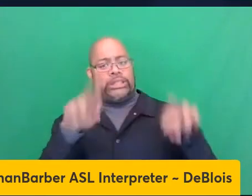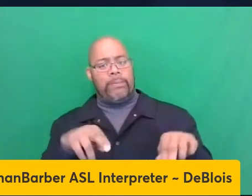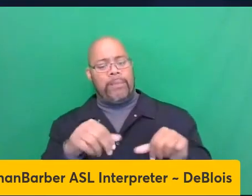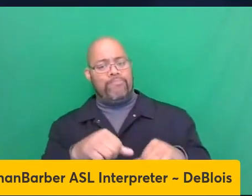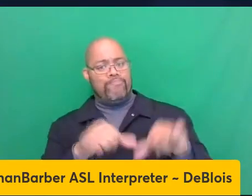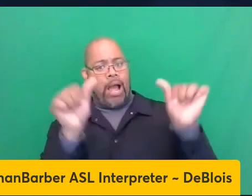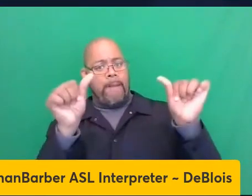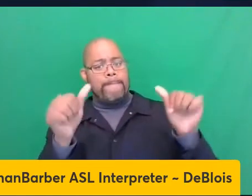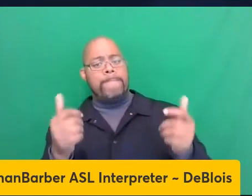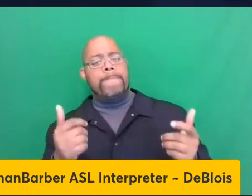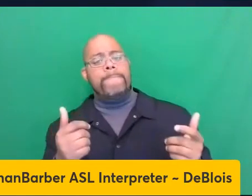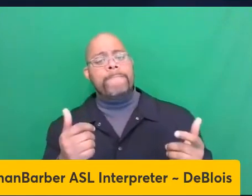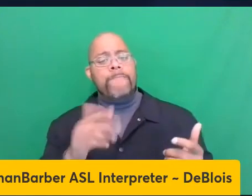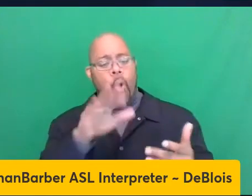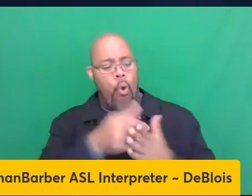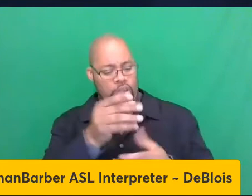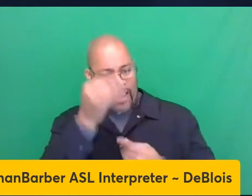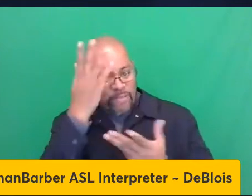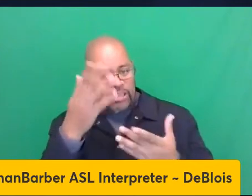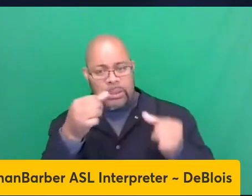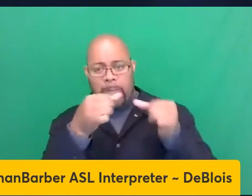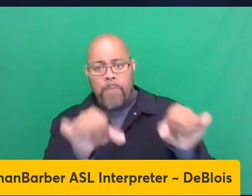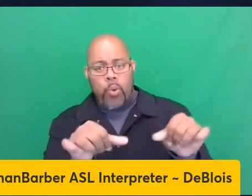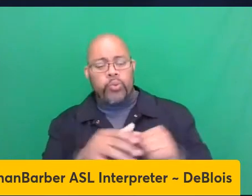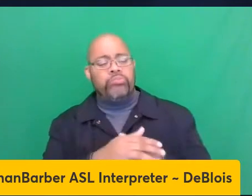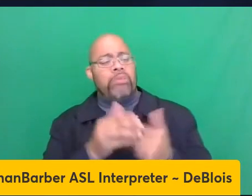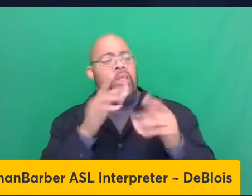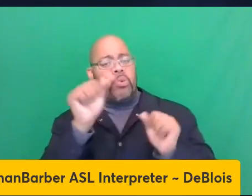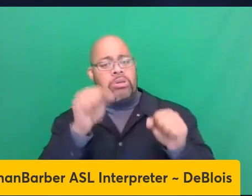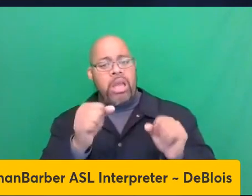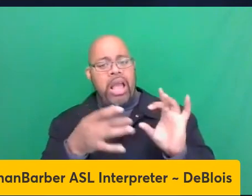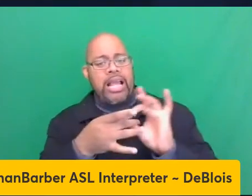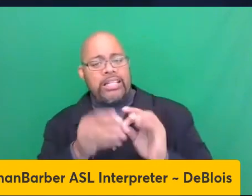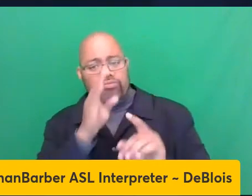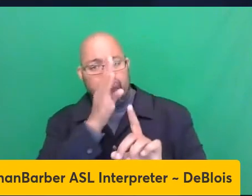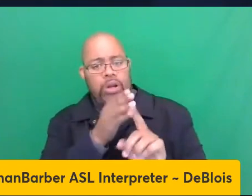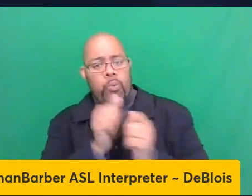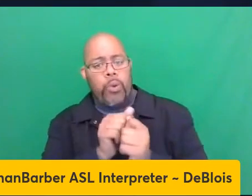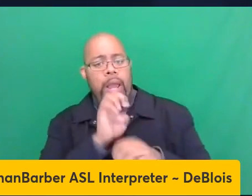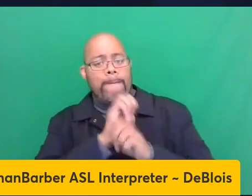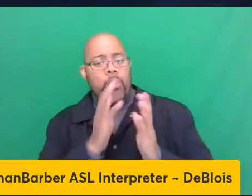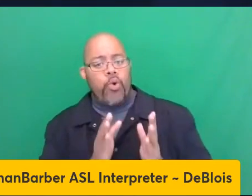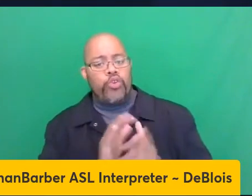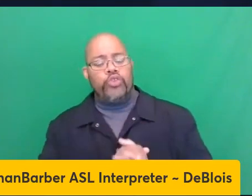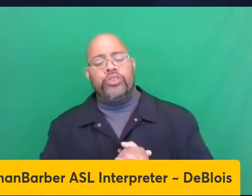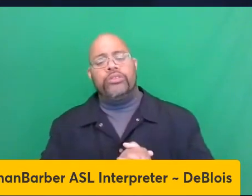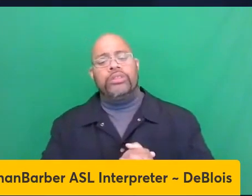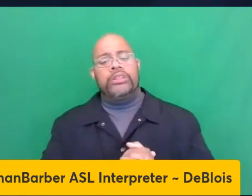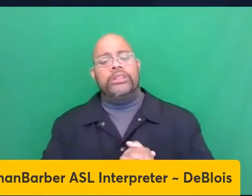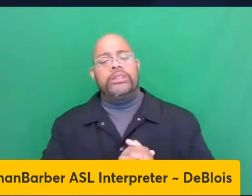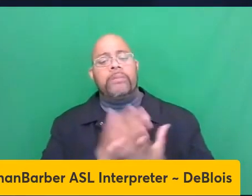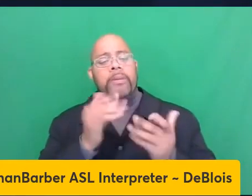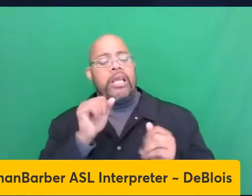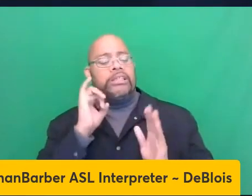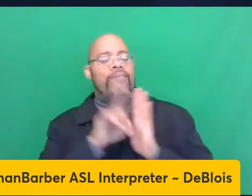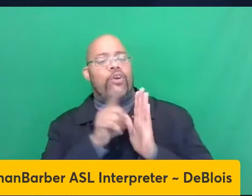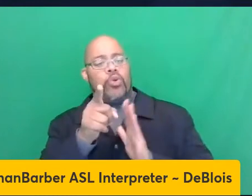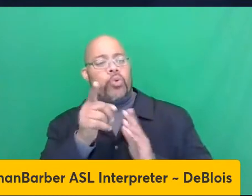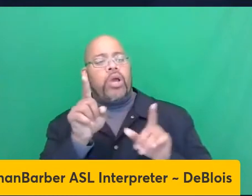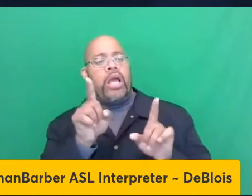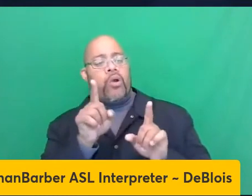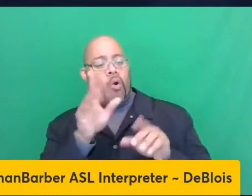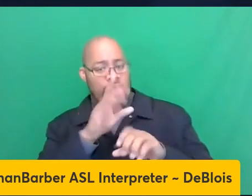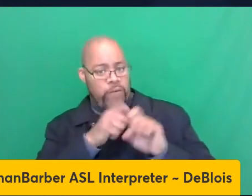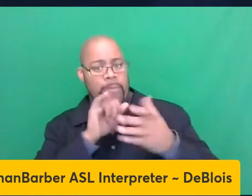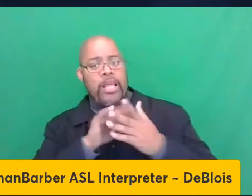put all of your information up, but it allows you to connect directly with employers, and employers can identify you on this tool as